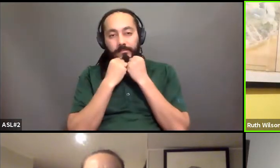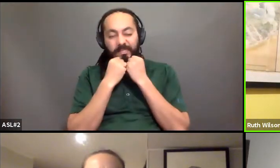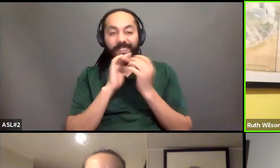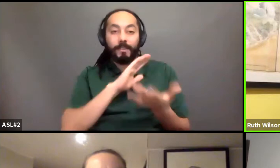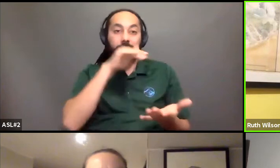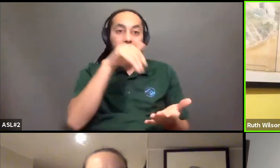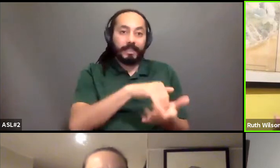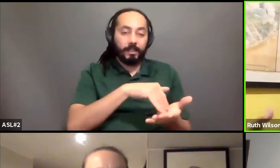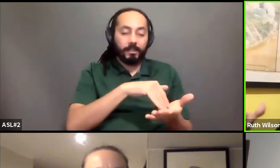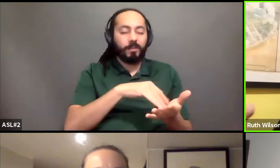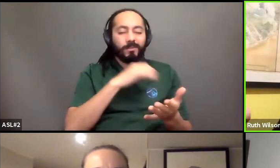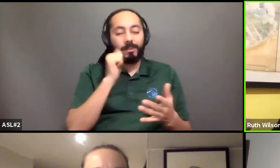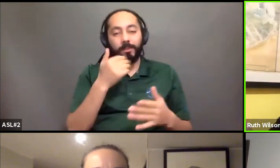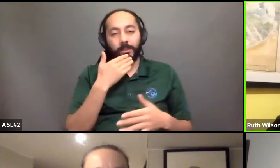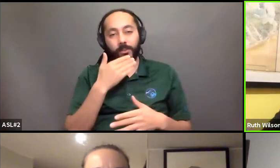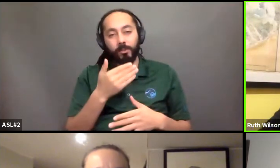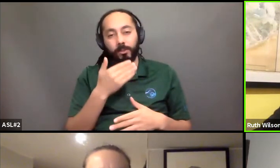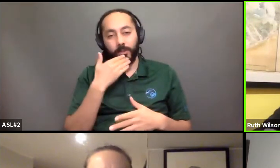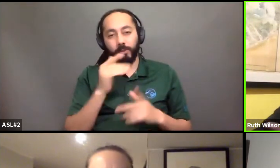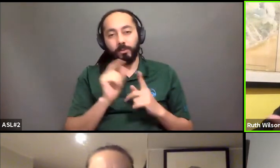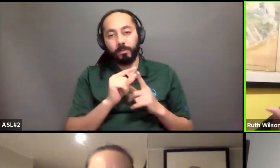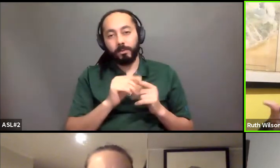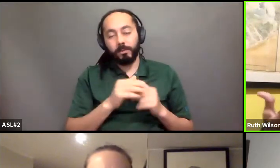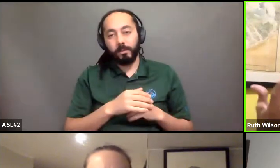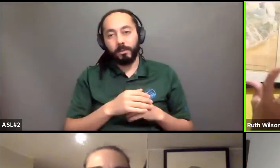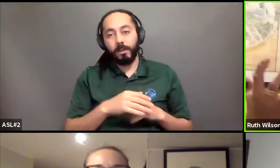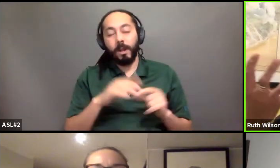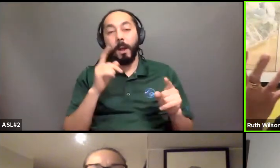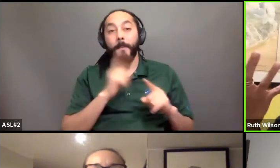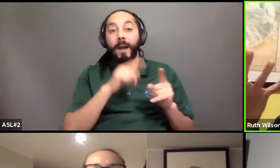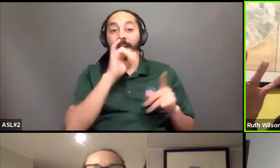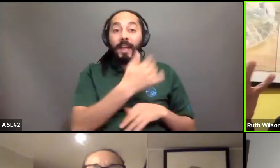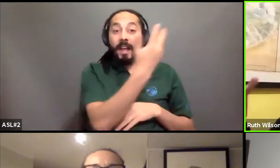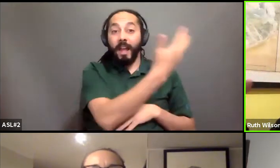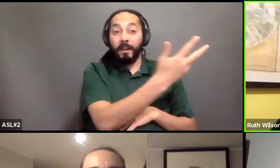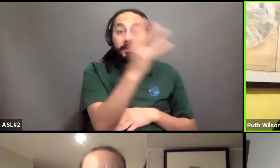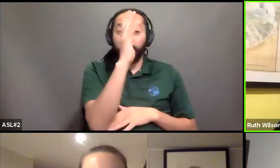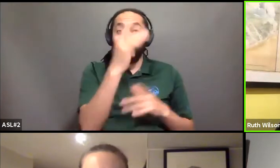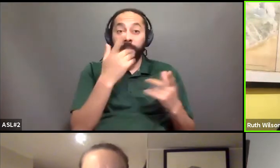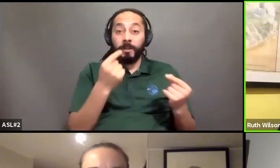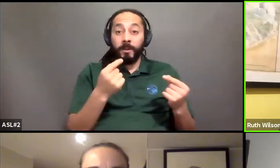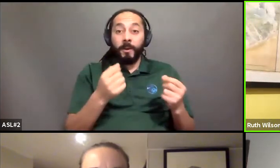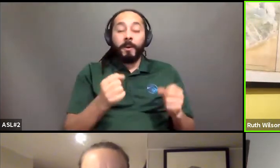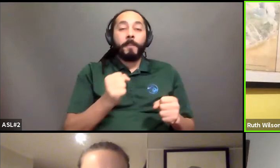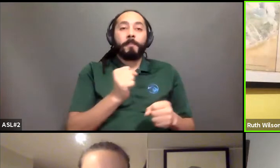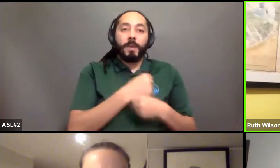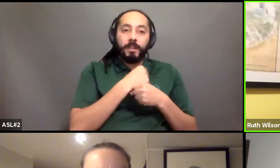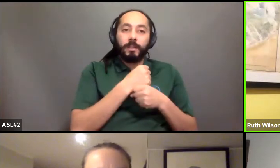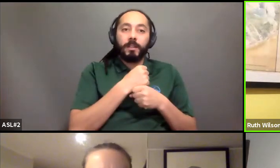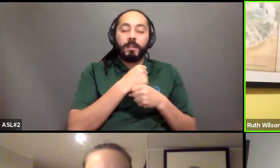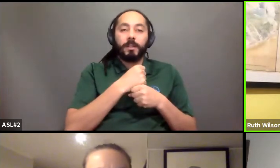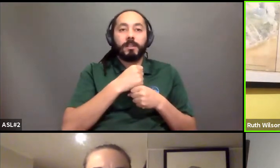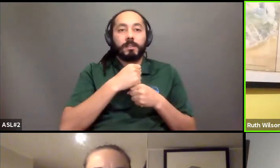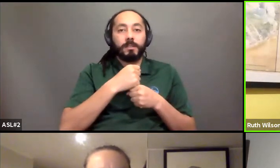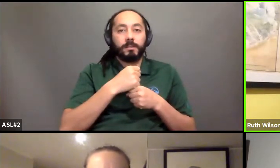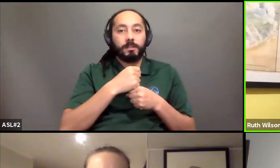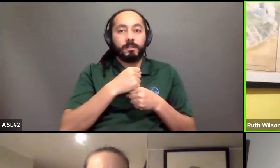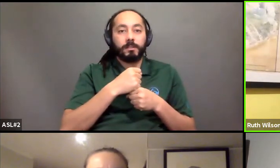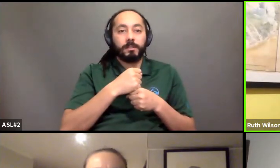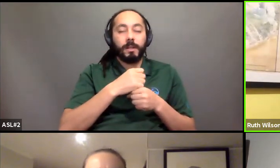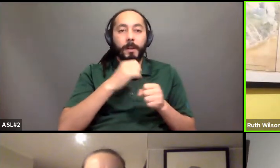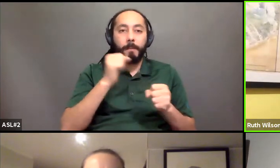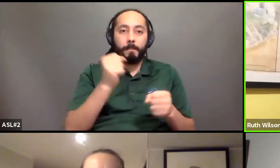good word. And the Amazon then produces the actual cornucopia for the